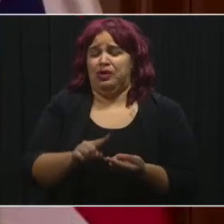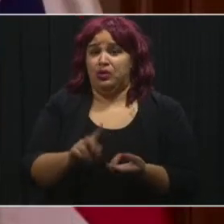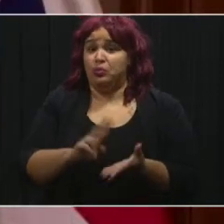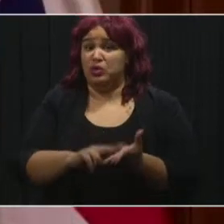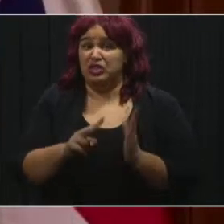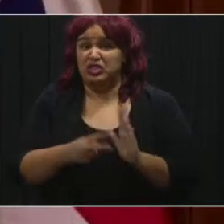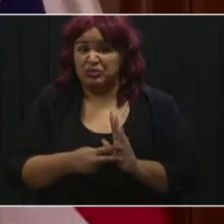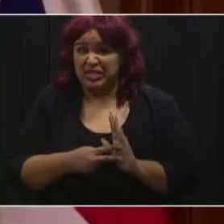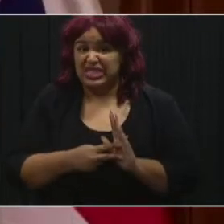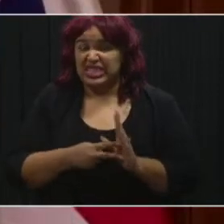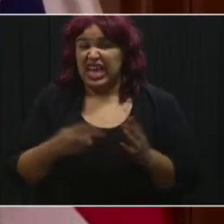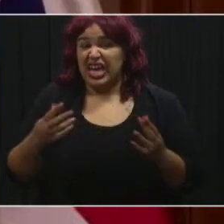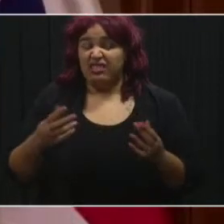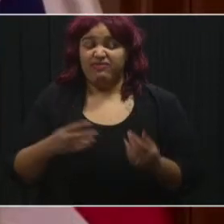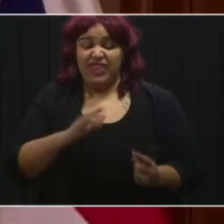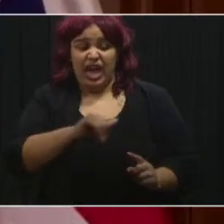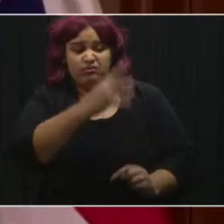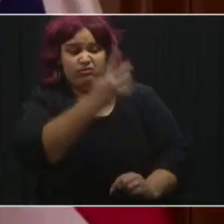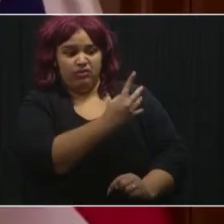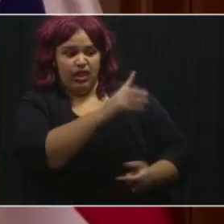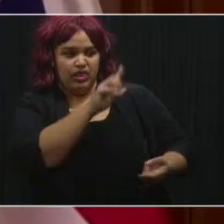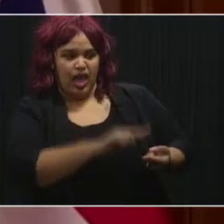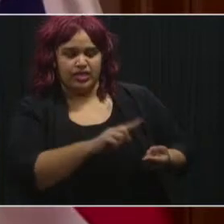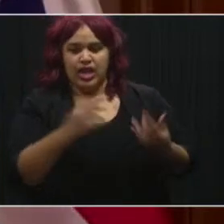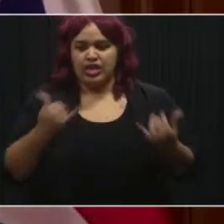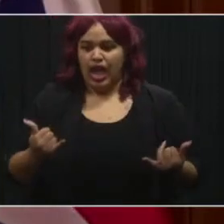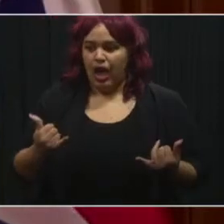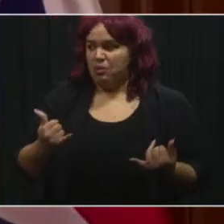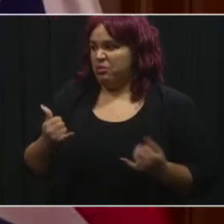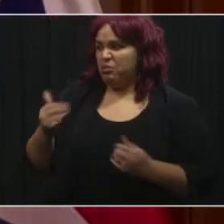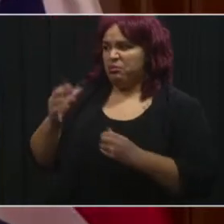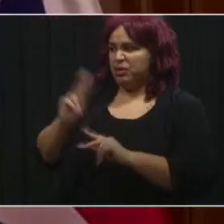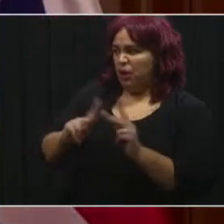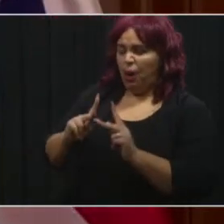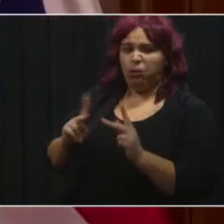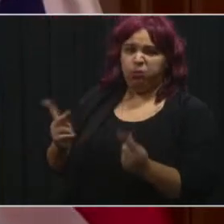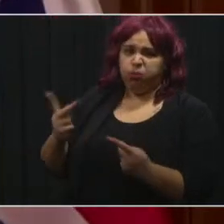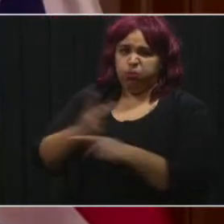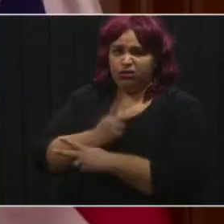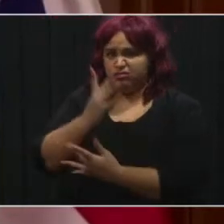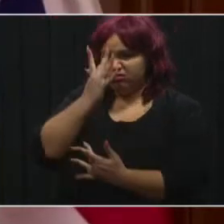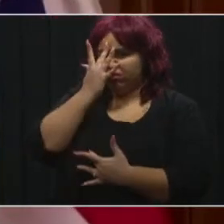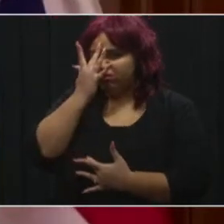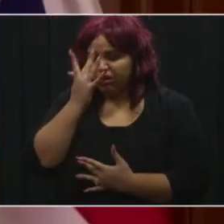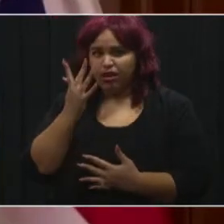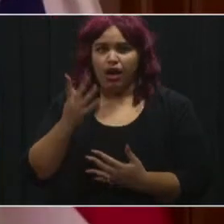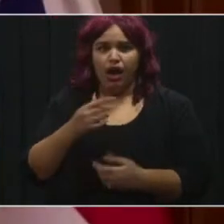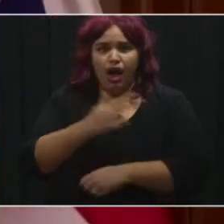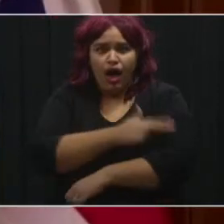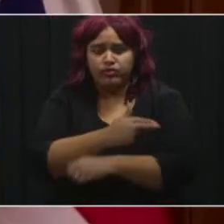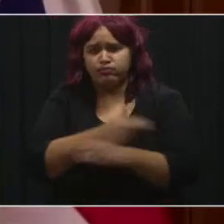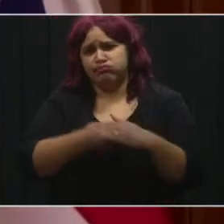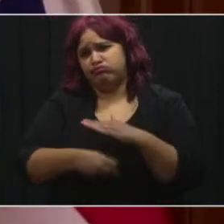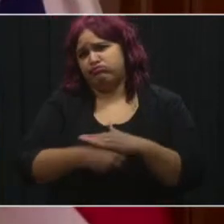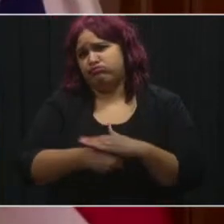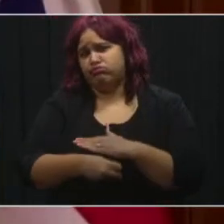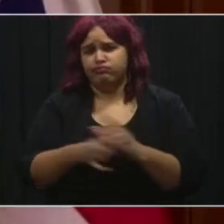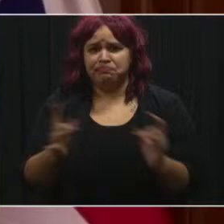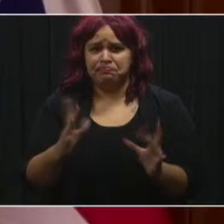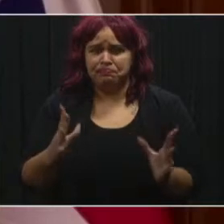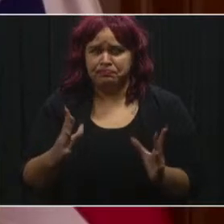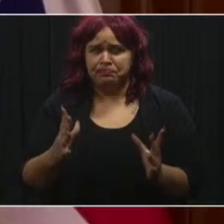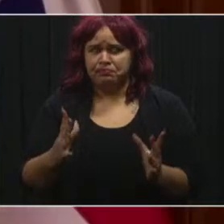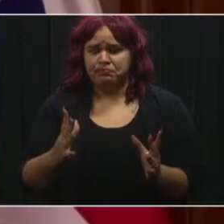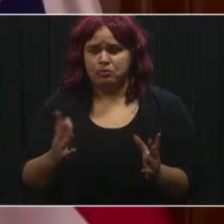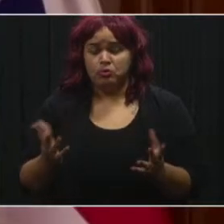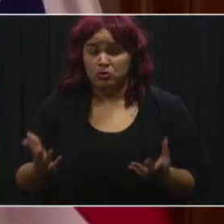months and likely increased spread approaches, worsening an already bad situation, you know, at what point can or will your